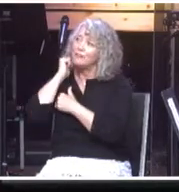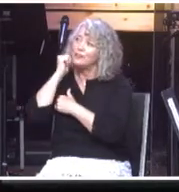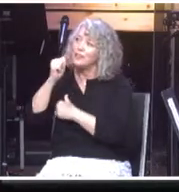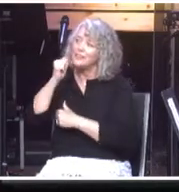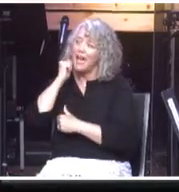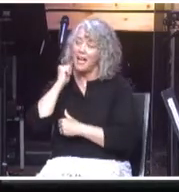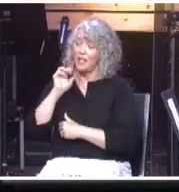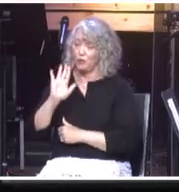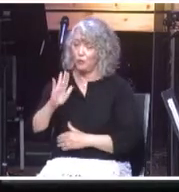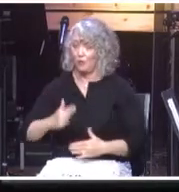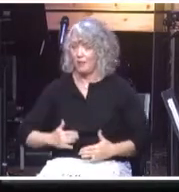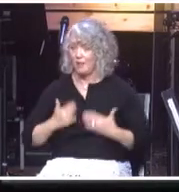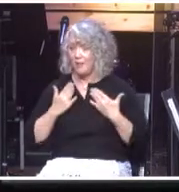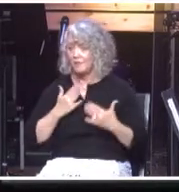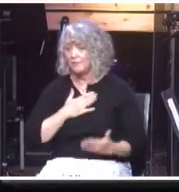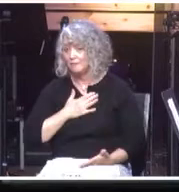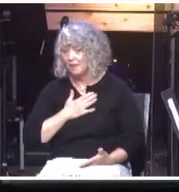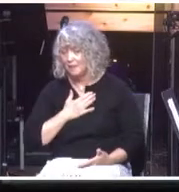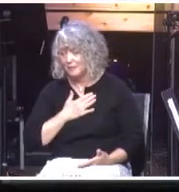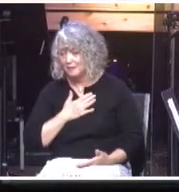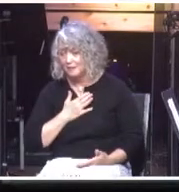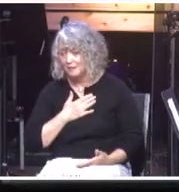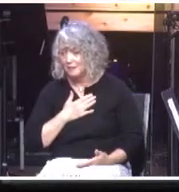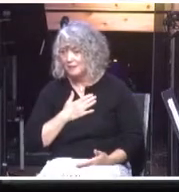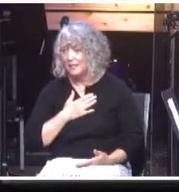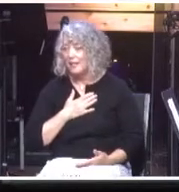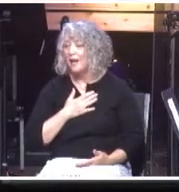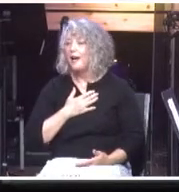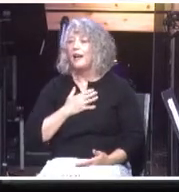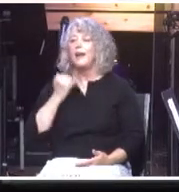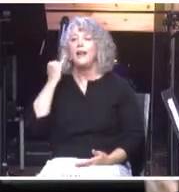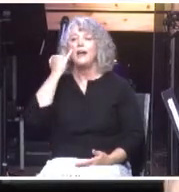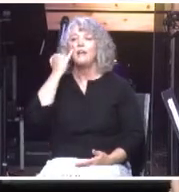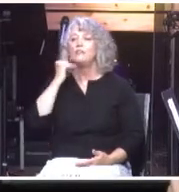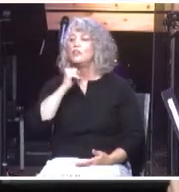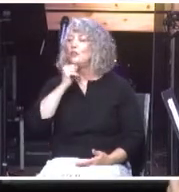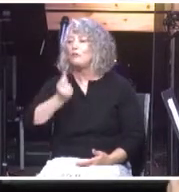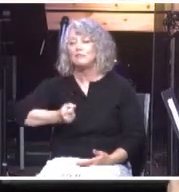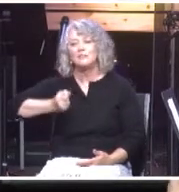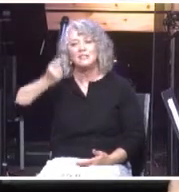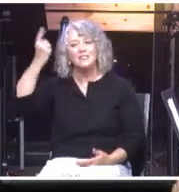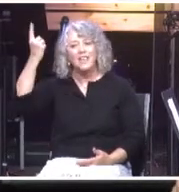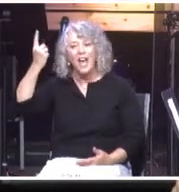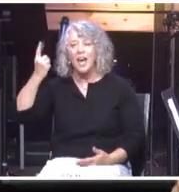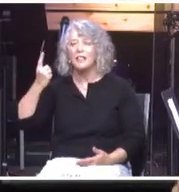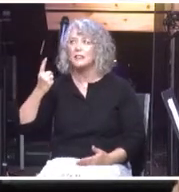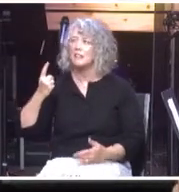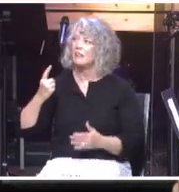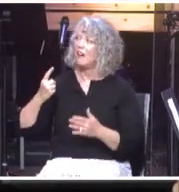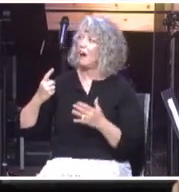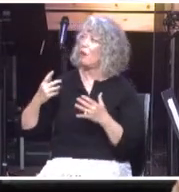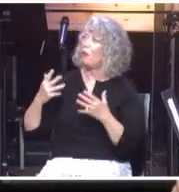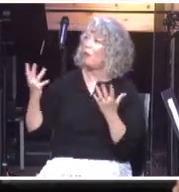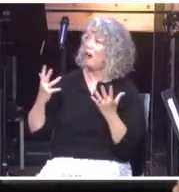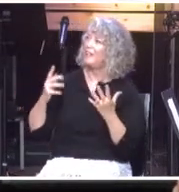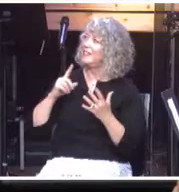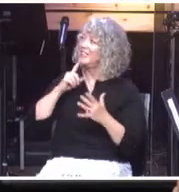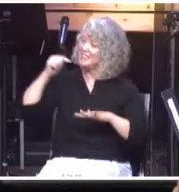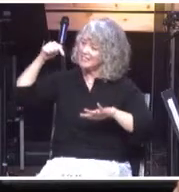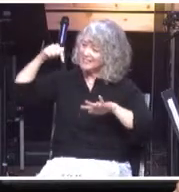You know, and if you and I don't understand the depth of God's love for us, then we're very likely